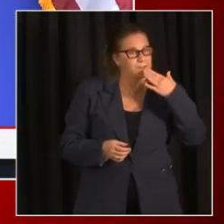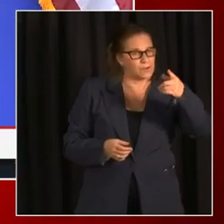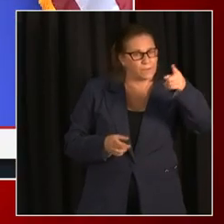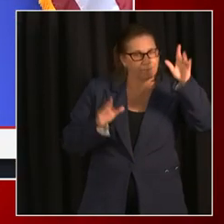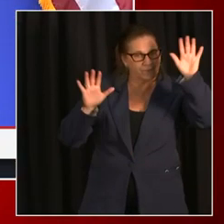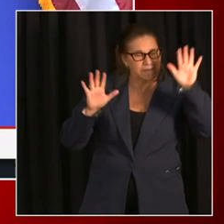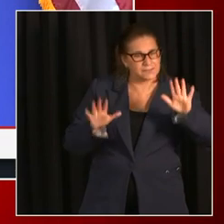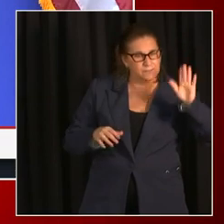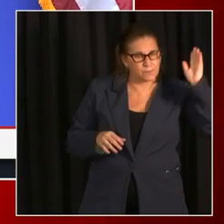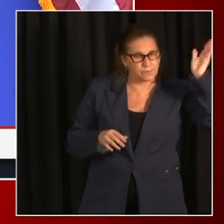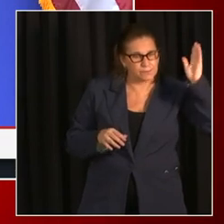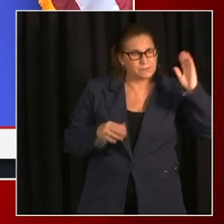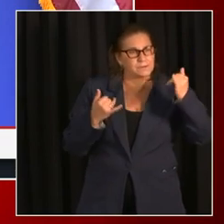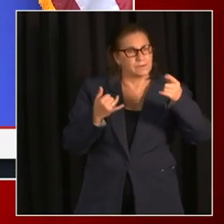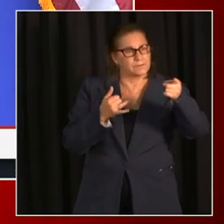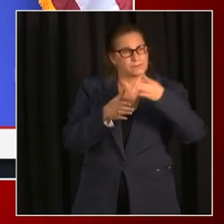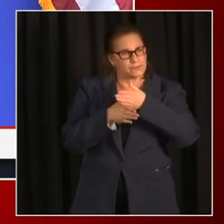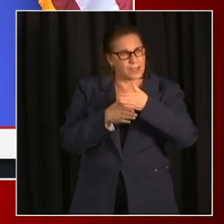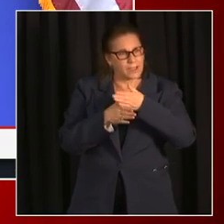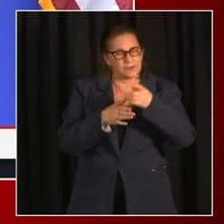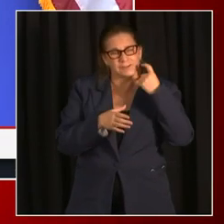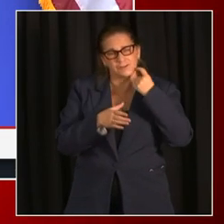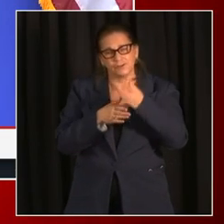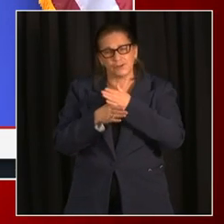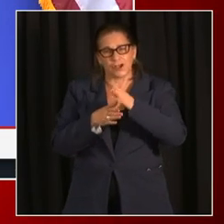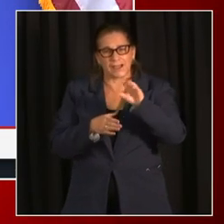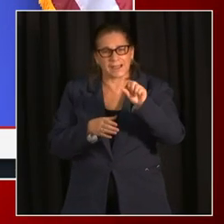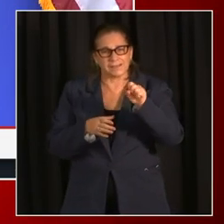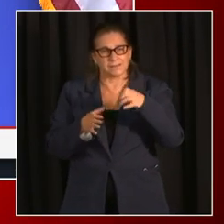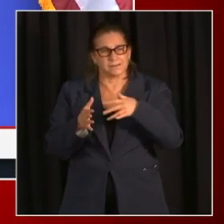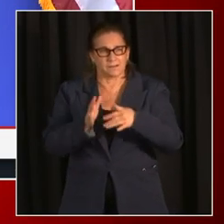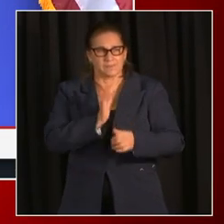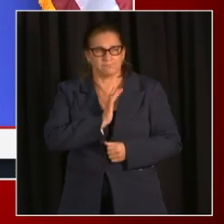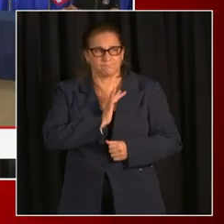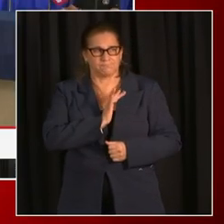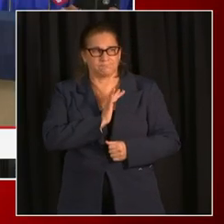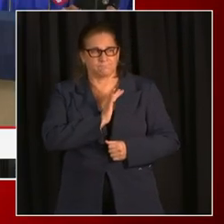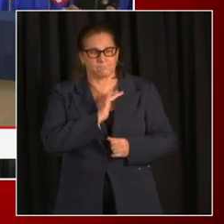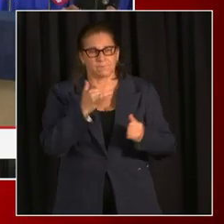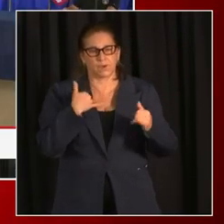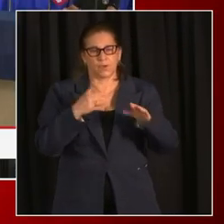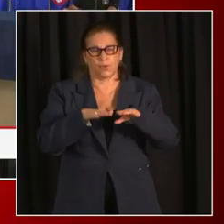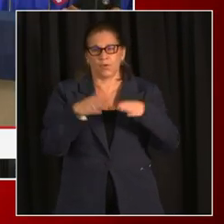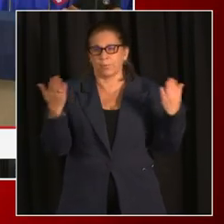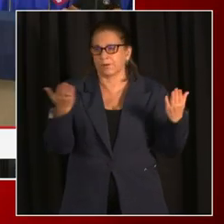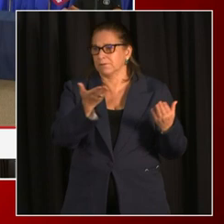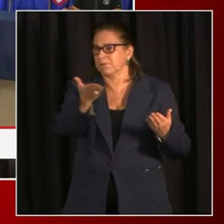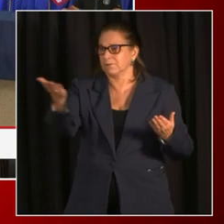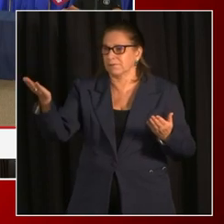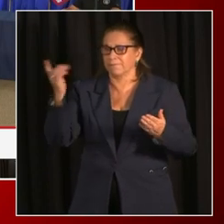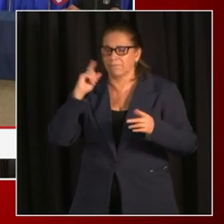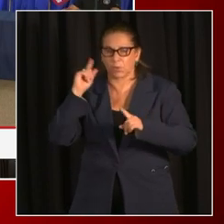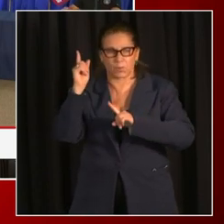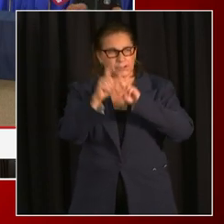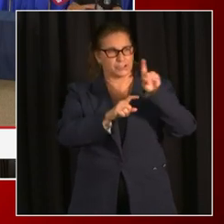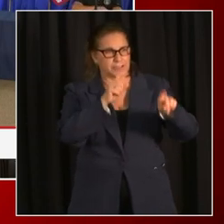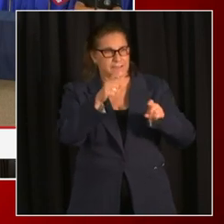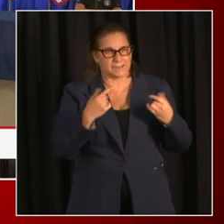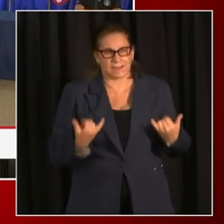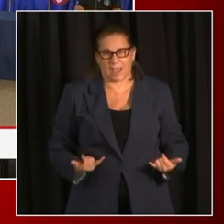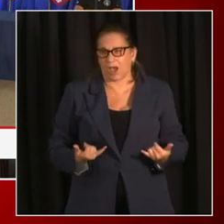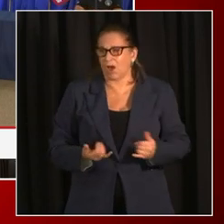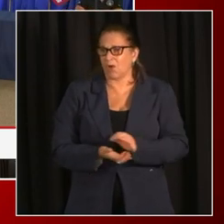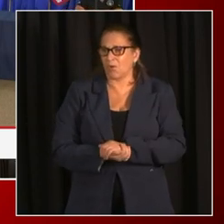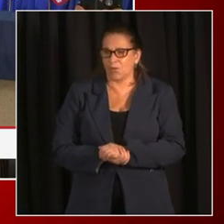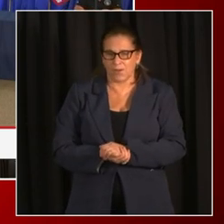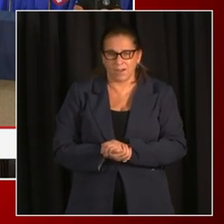going to be extremely helpful. So we'll turn to your questions now. Questions? Yes, sir.